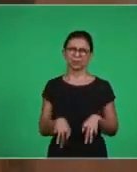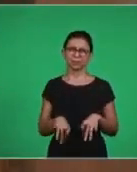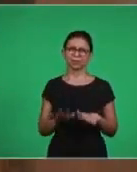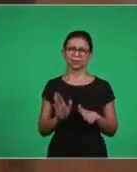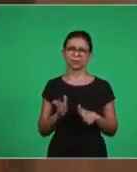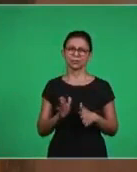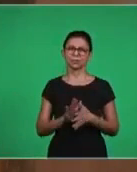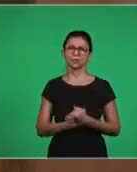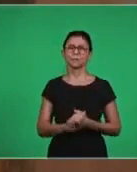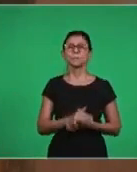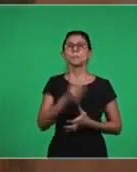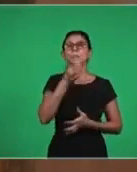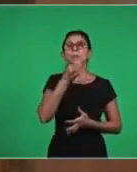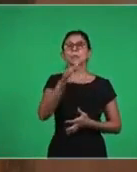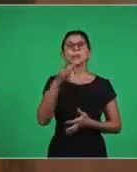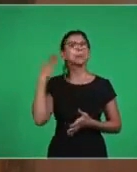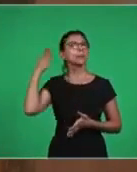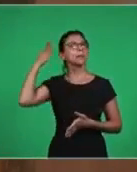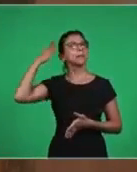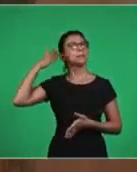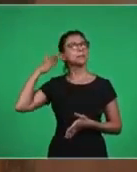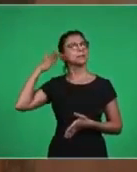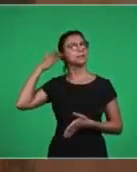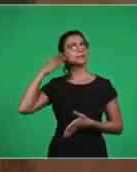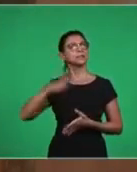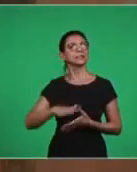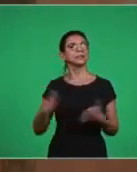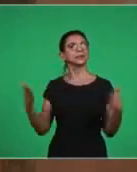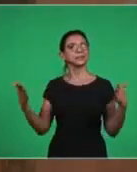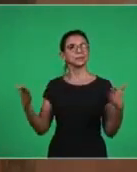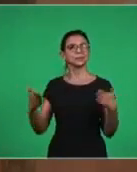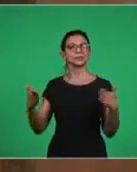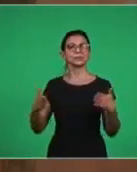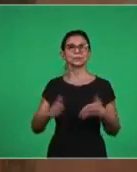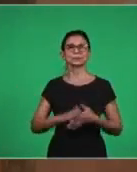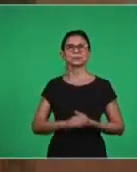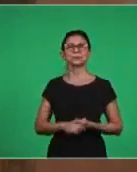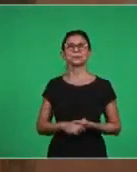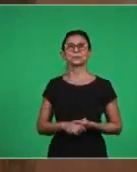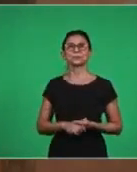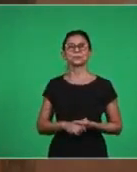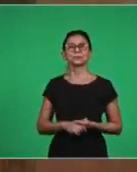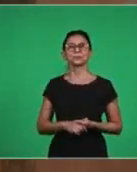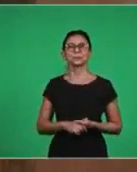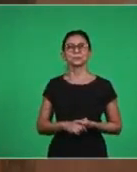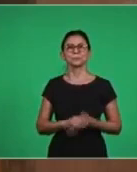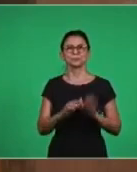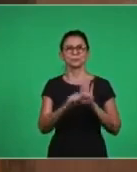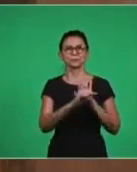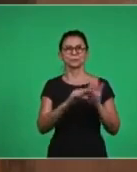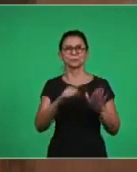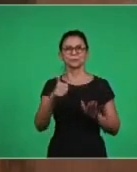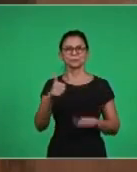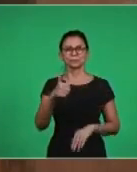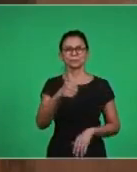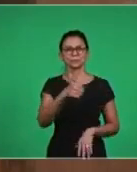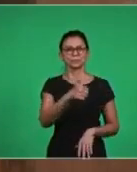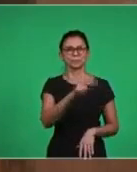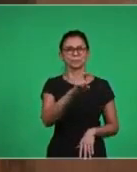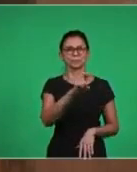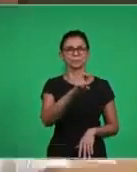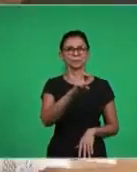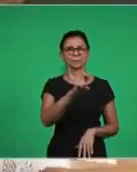end. Our suggestion for the message for tonight, which is in the verses